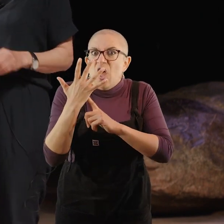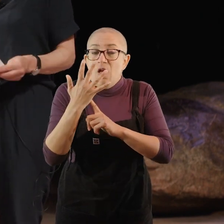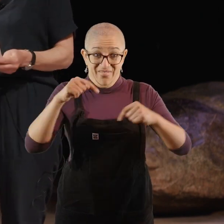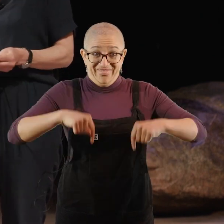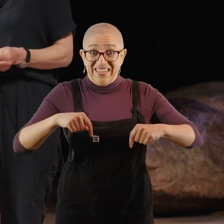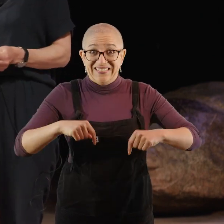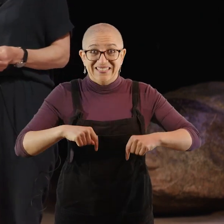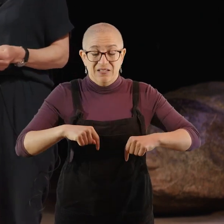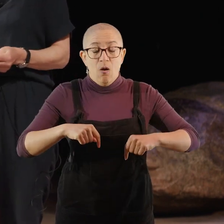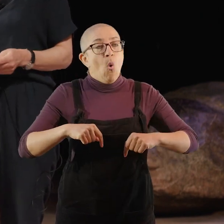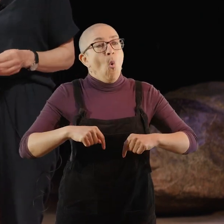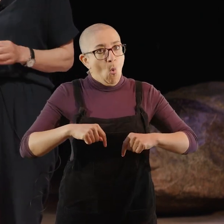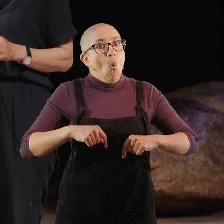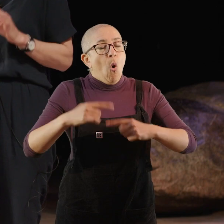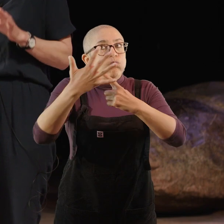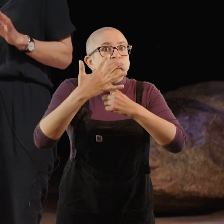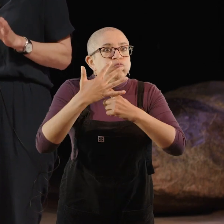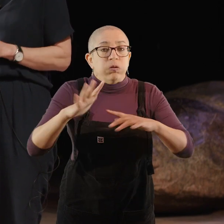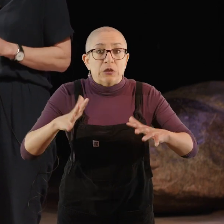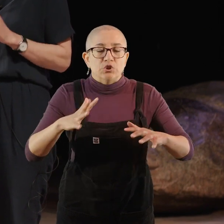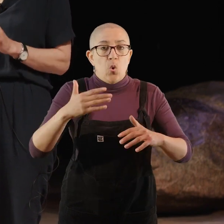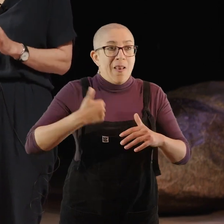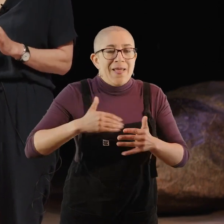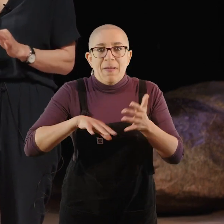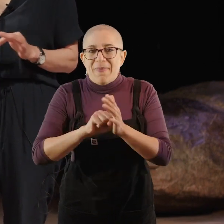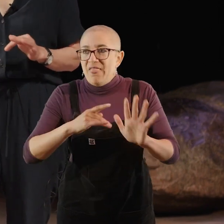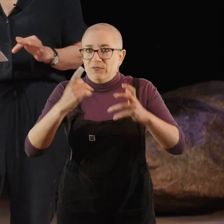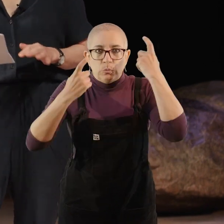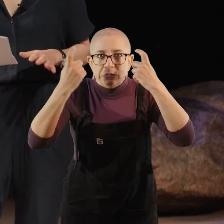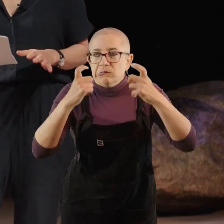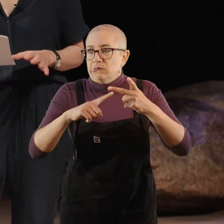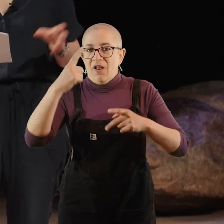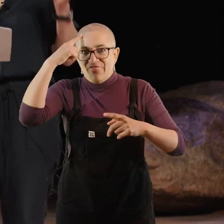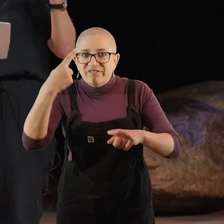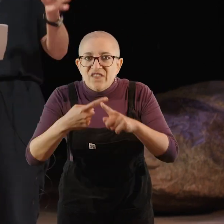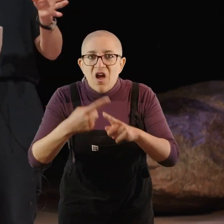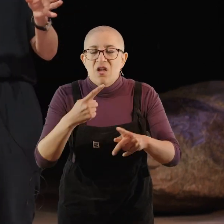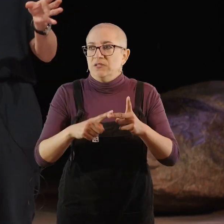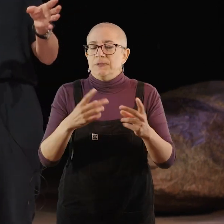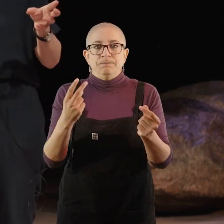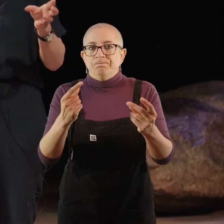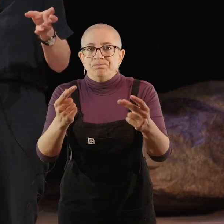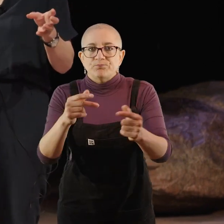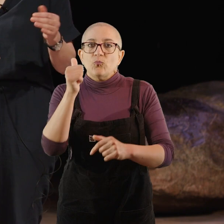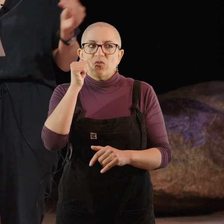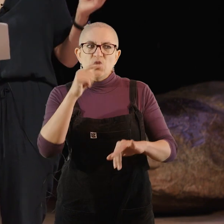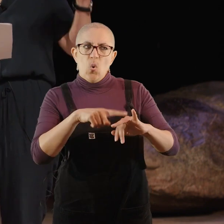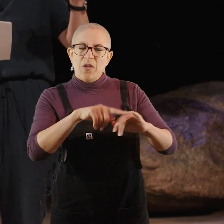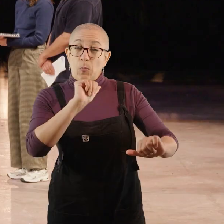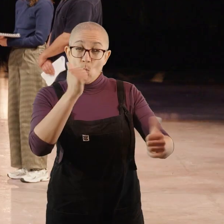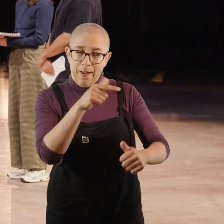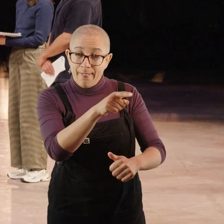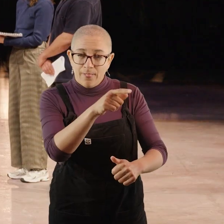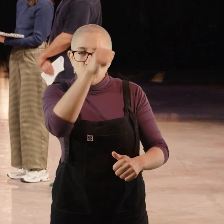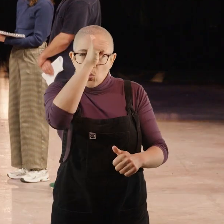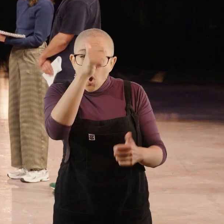so. So she has to think on her feet. She has to think fast. She knows her husband really well, so she